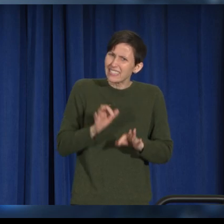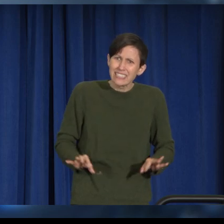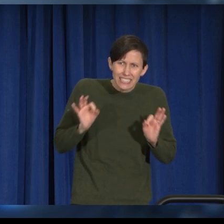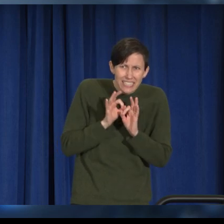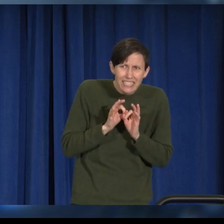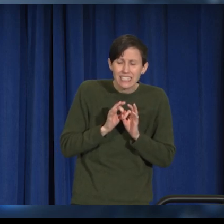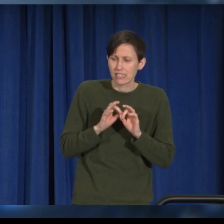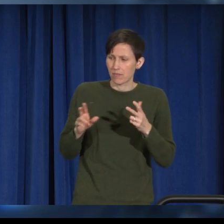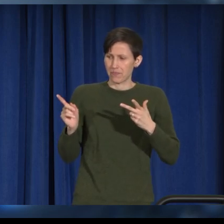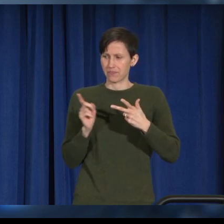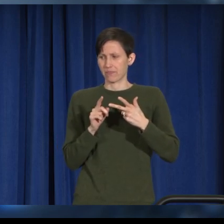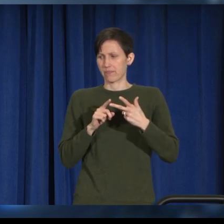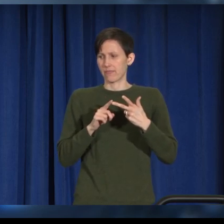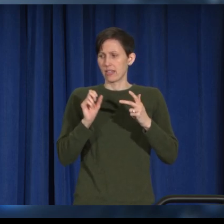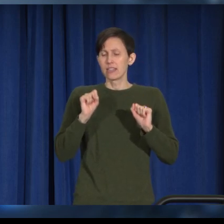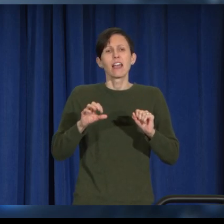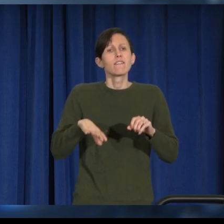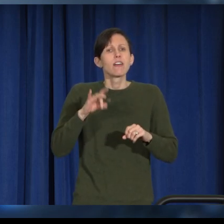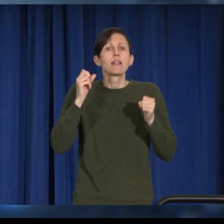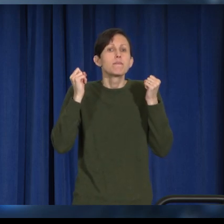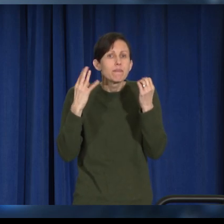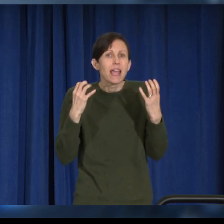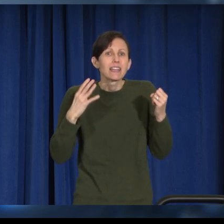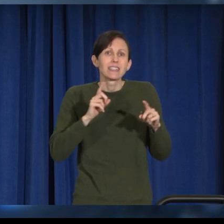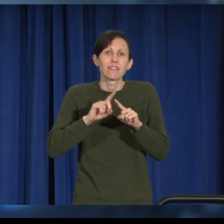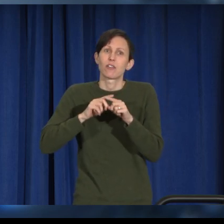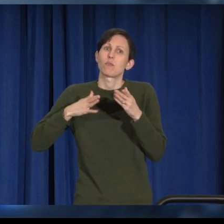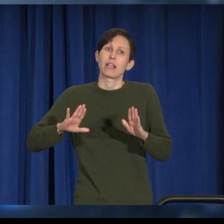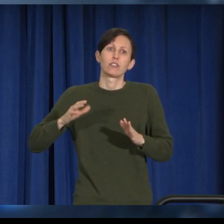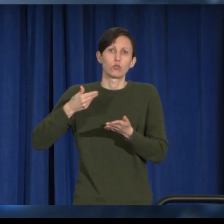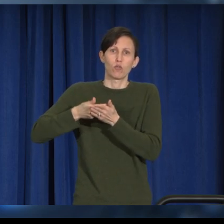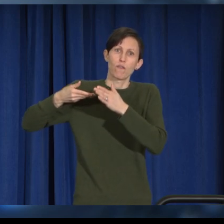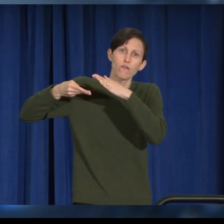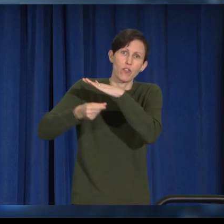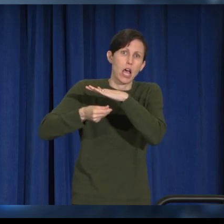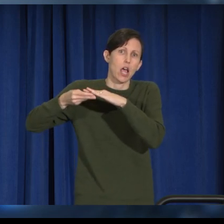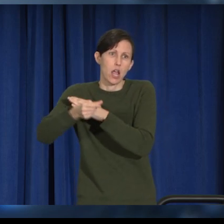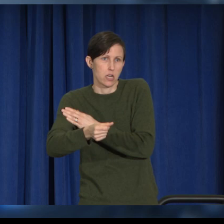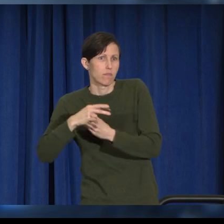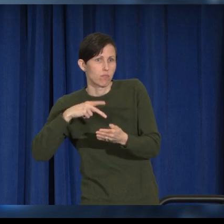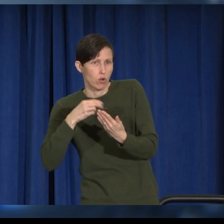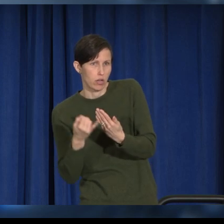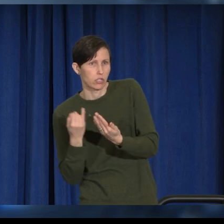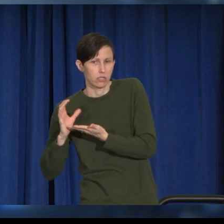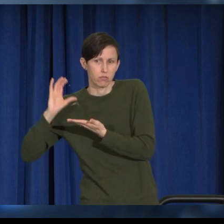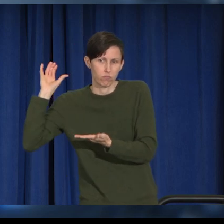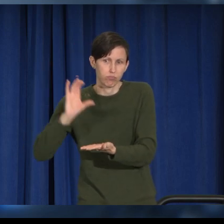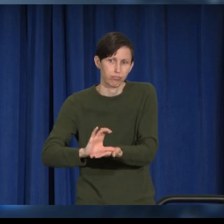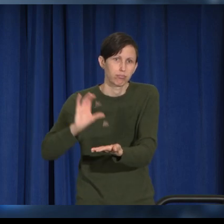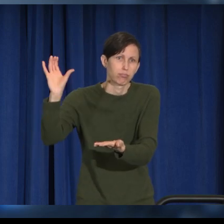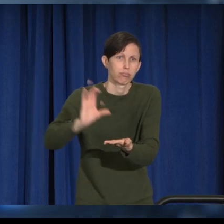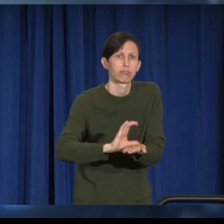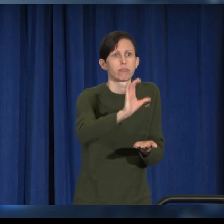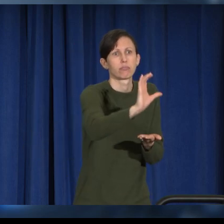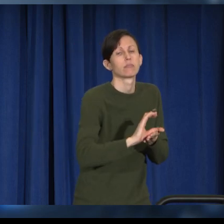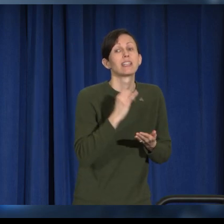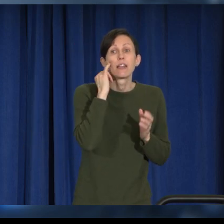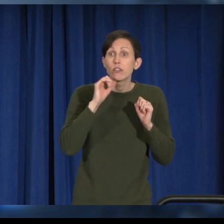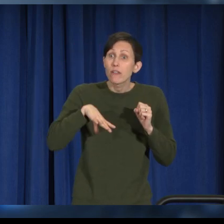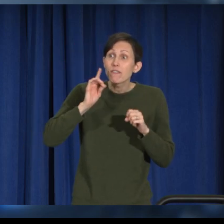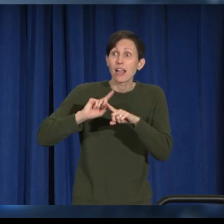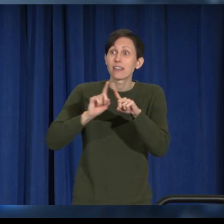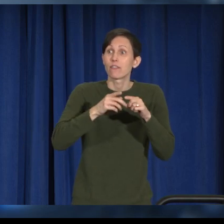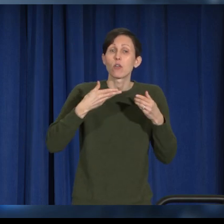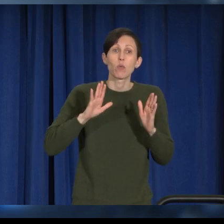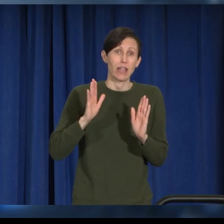And we can find multiple ways to fund projects. And when you can do that, if you can find different ways of funding things, you